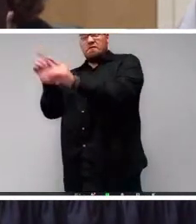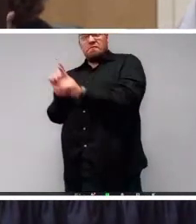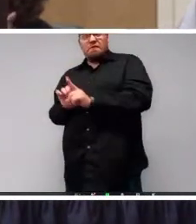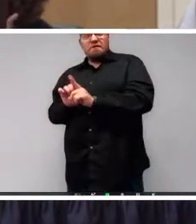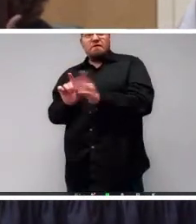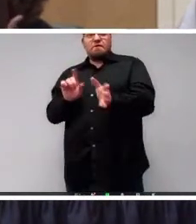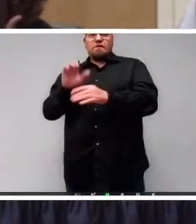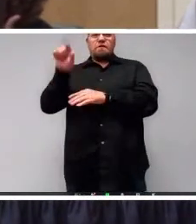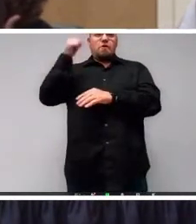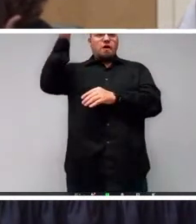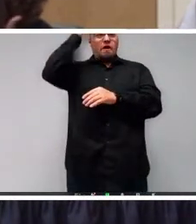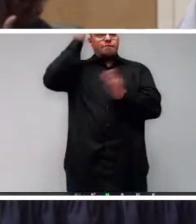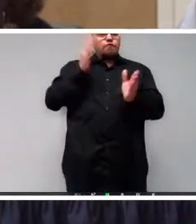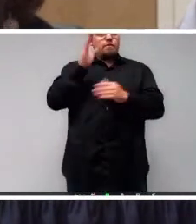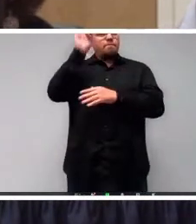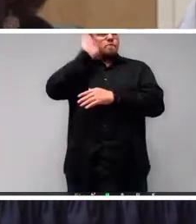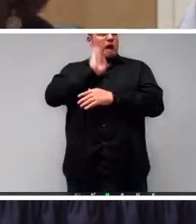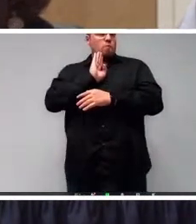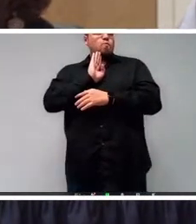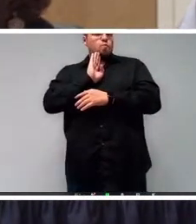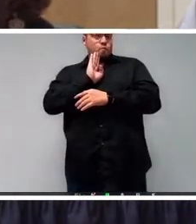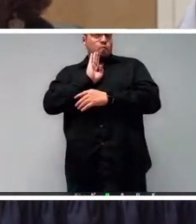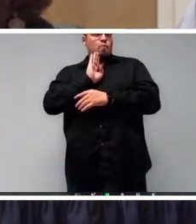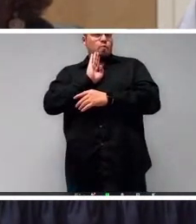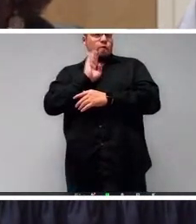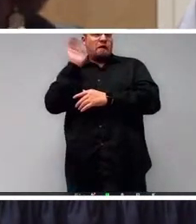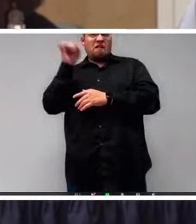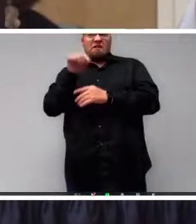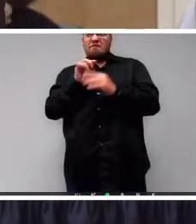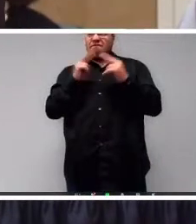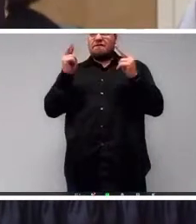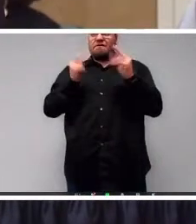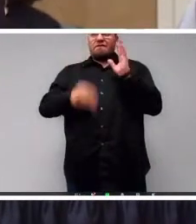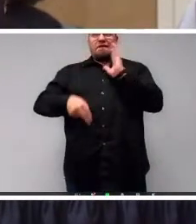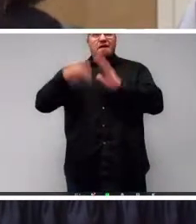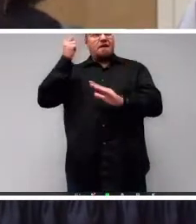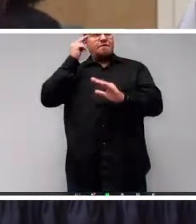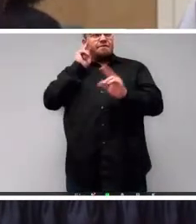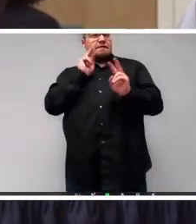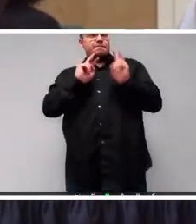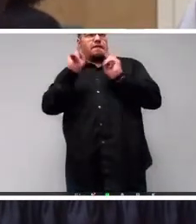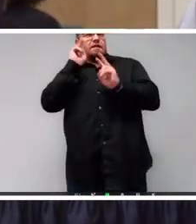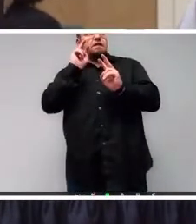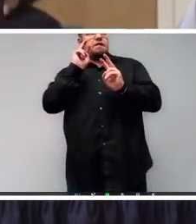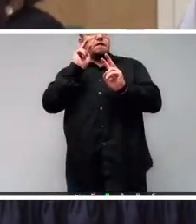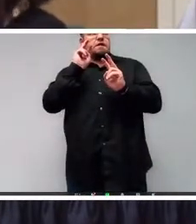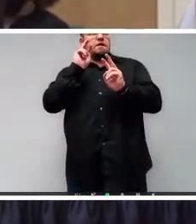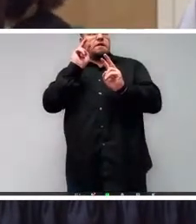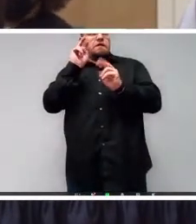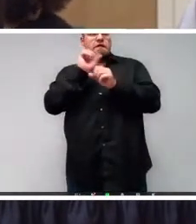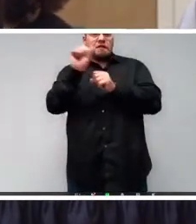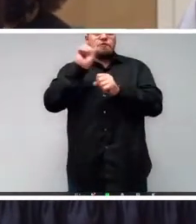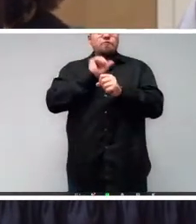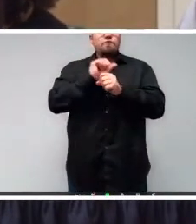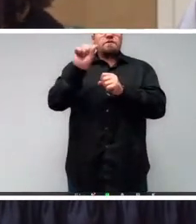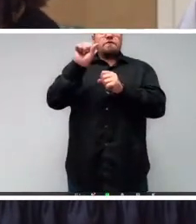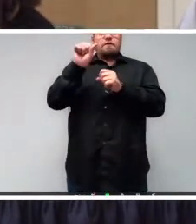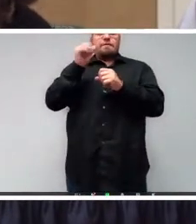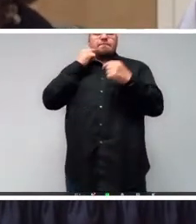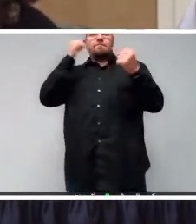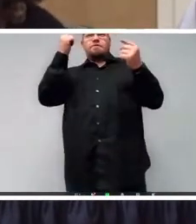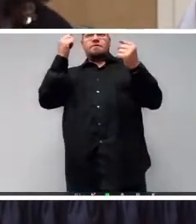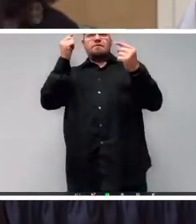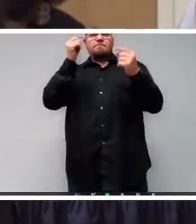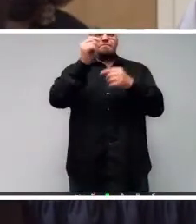Brown is. This was a very high vis industry public private partnership as